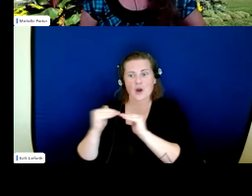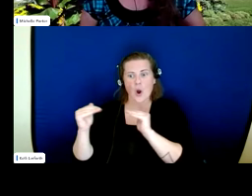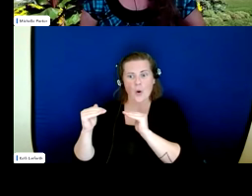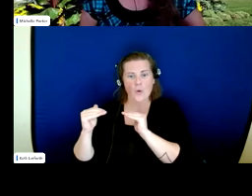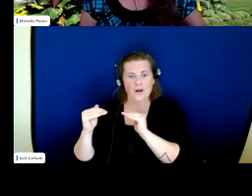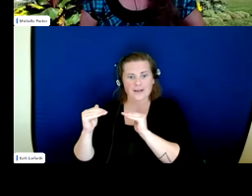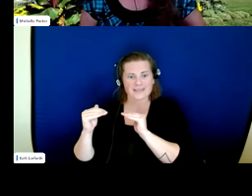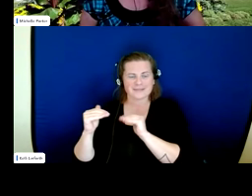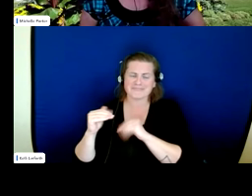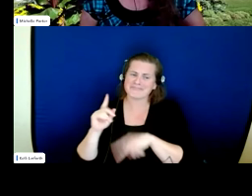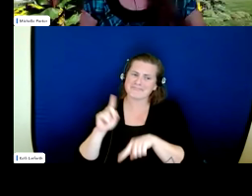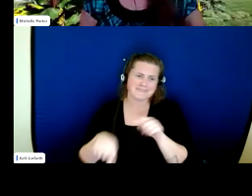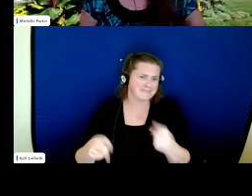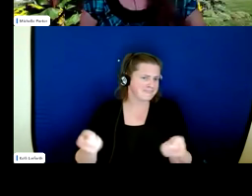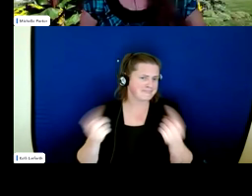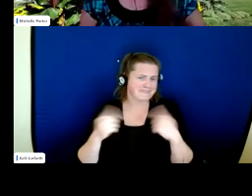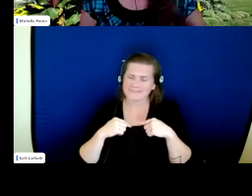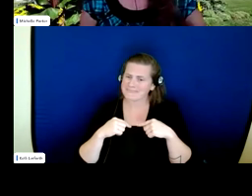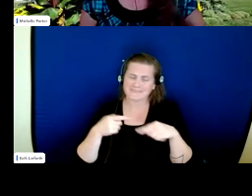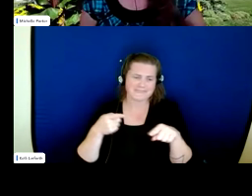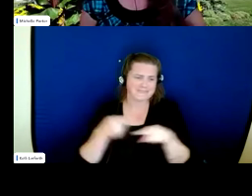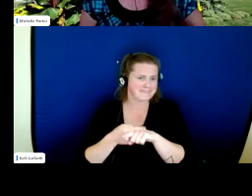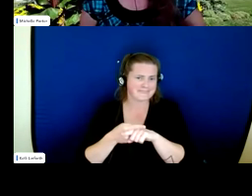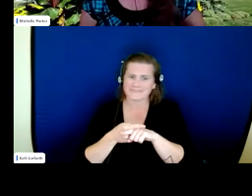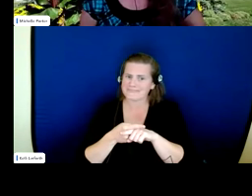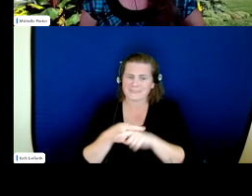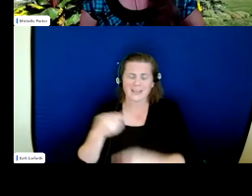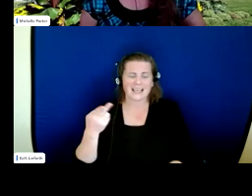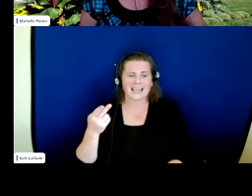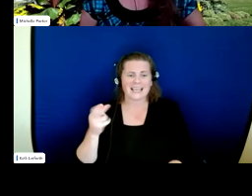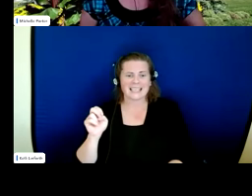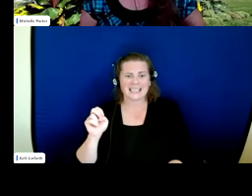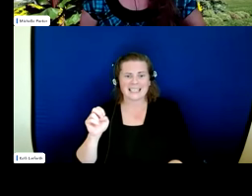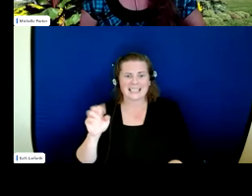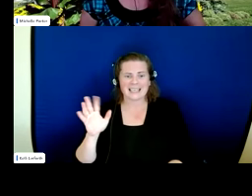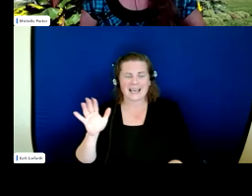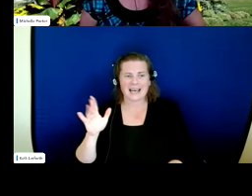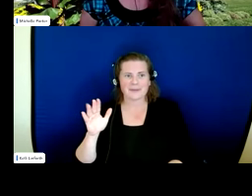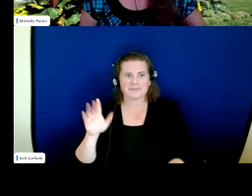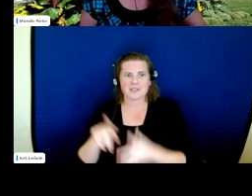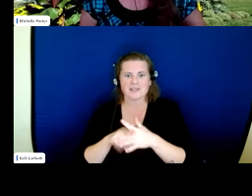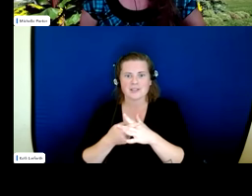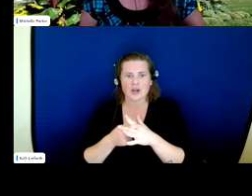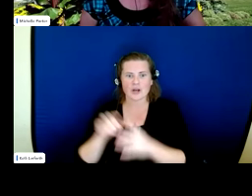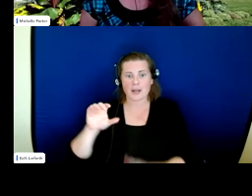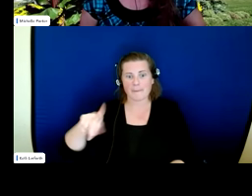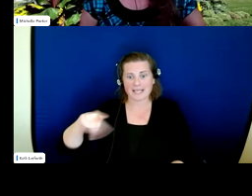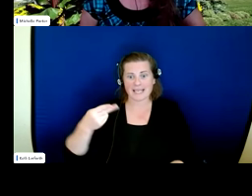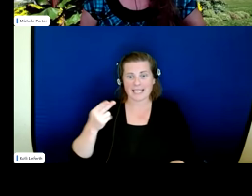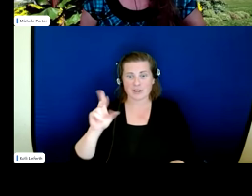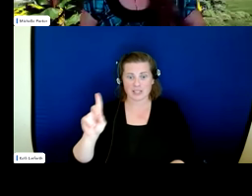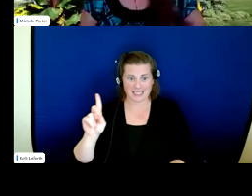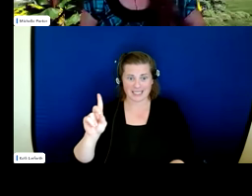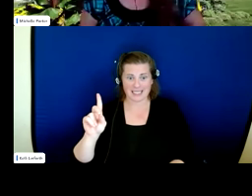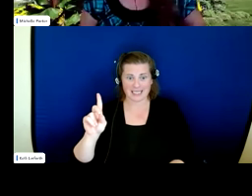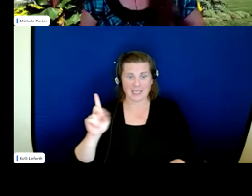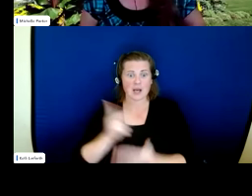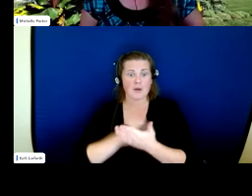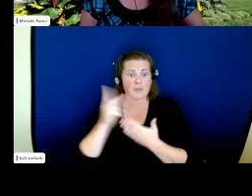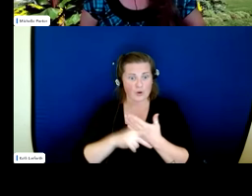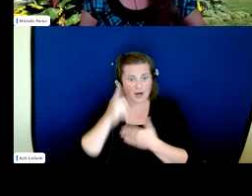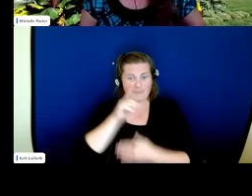was not able to attend today. He has just started a PhD program in clinical